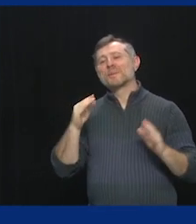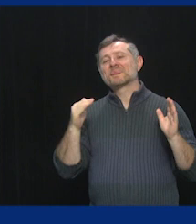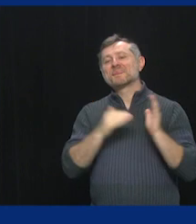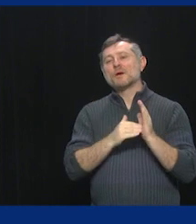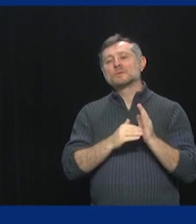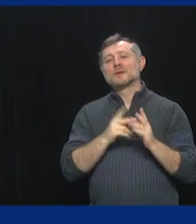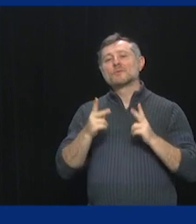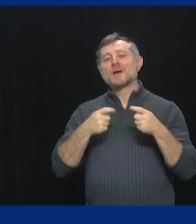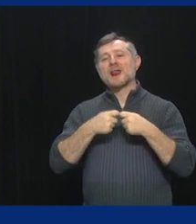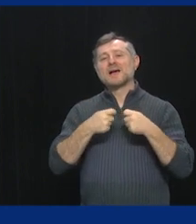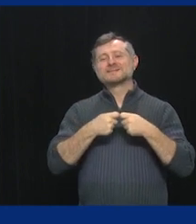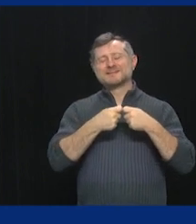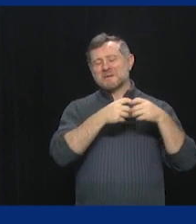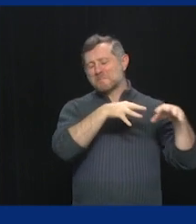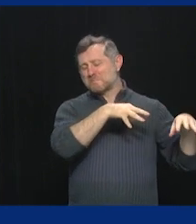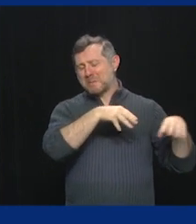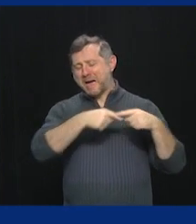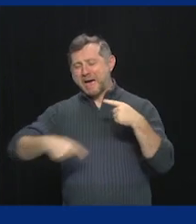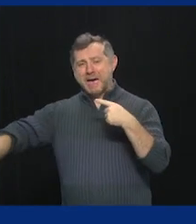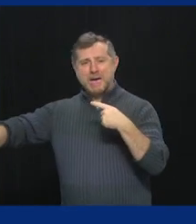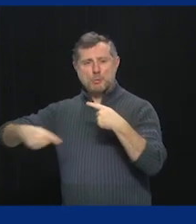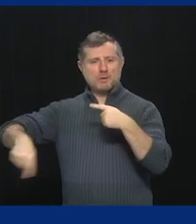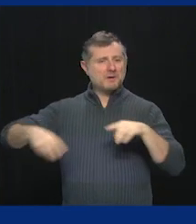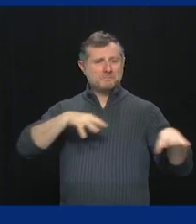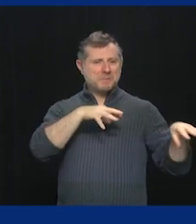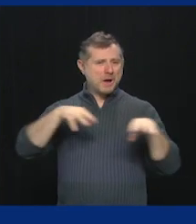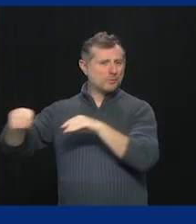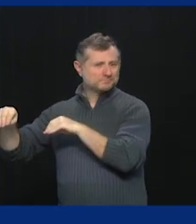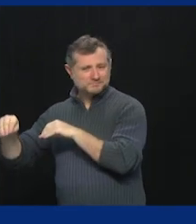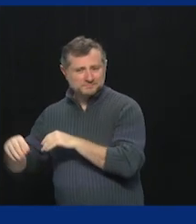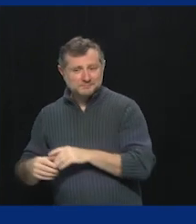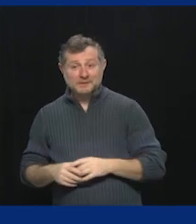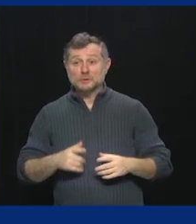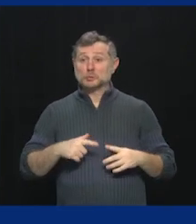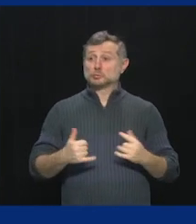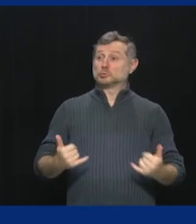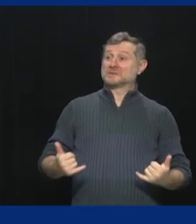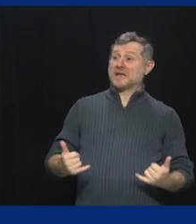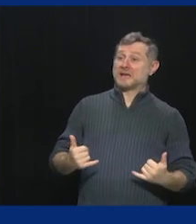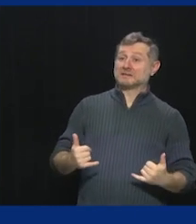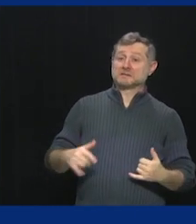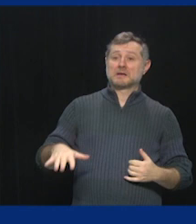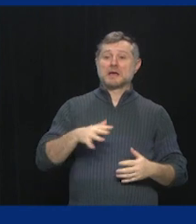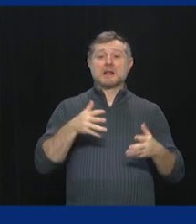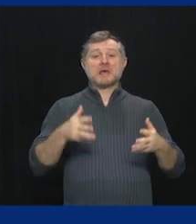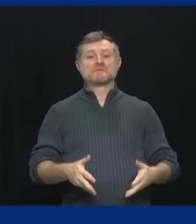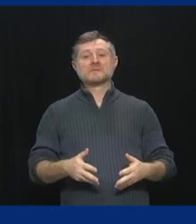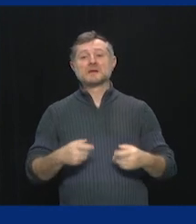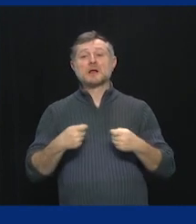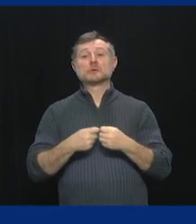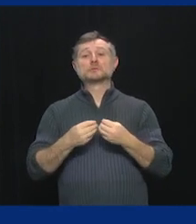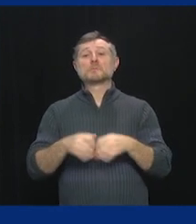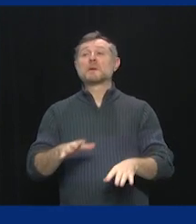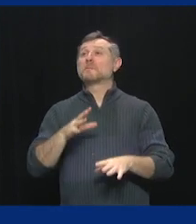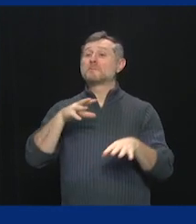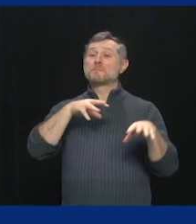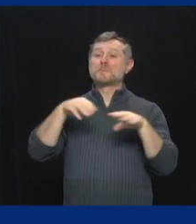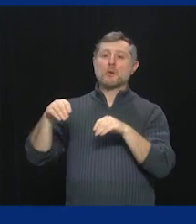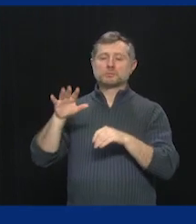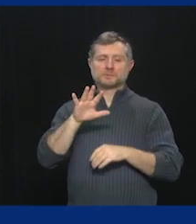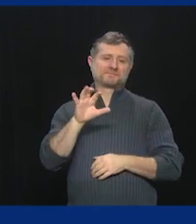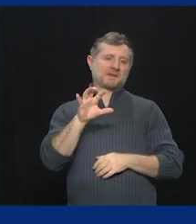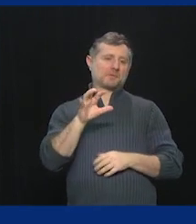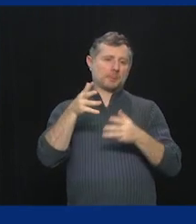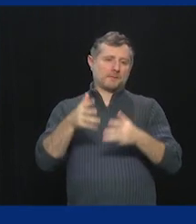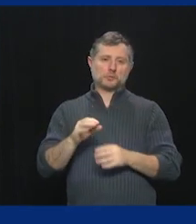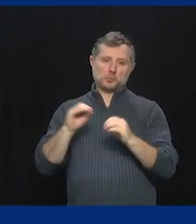power. Today, we can say that we are below 500 storm-affected outages. The main